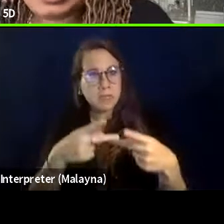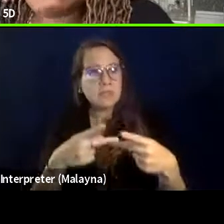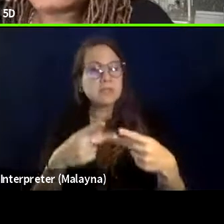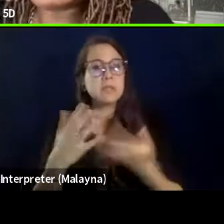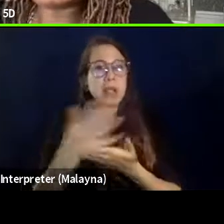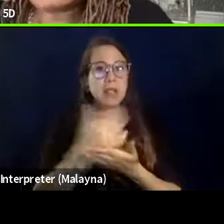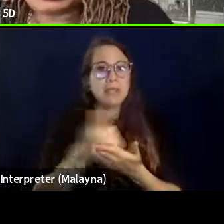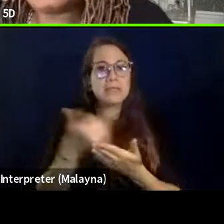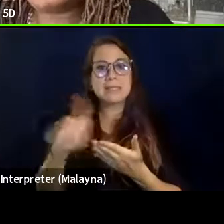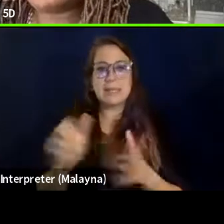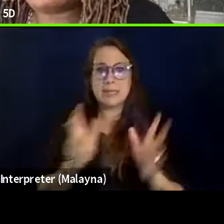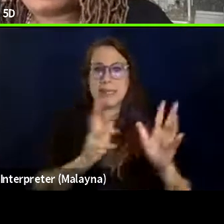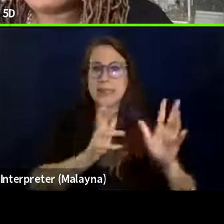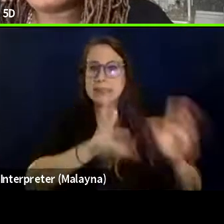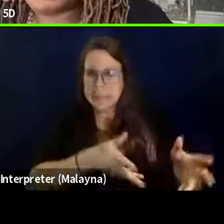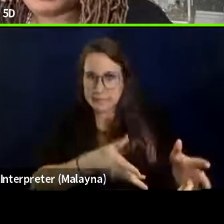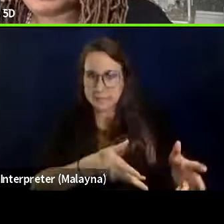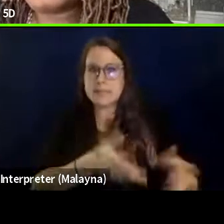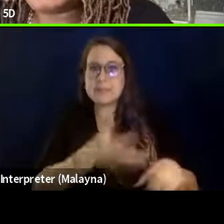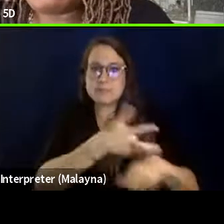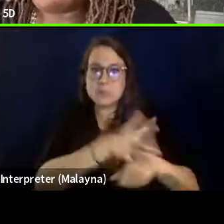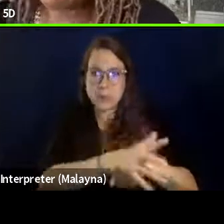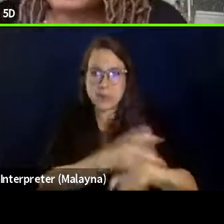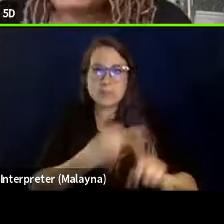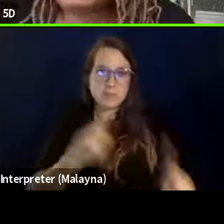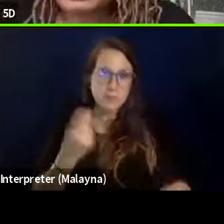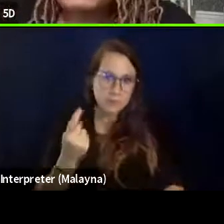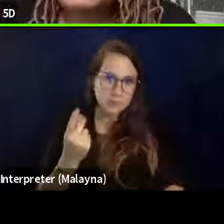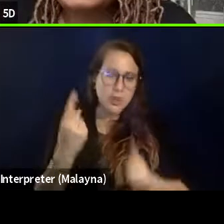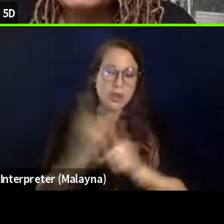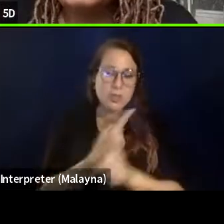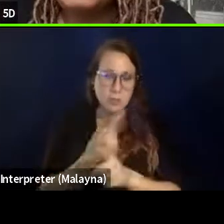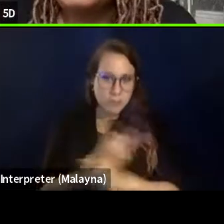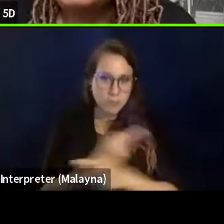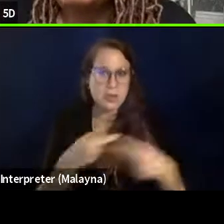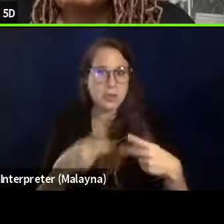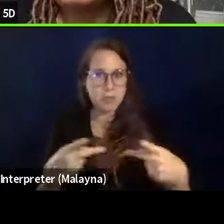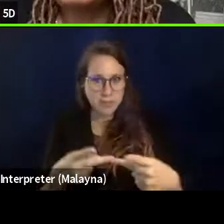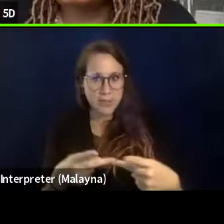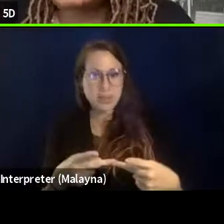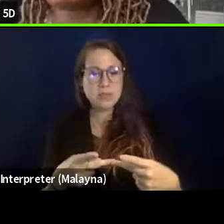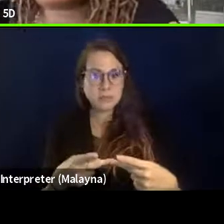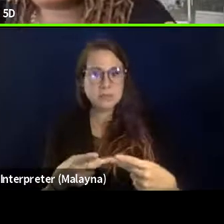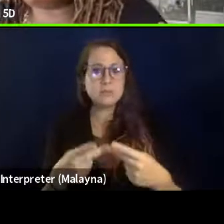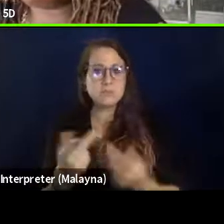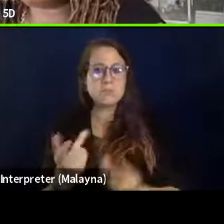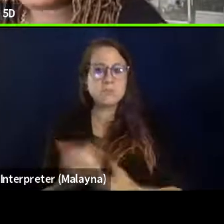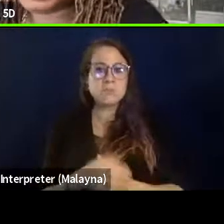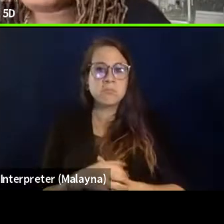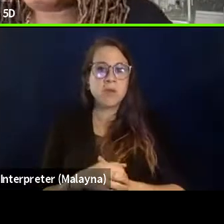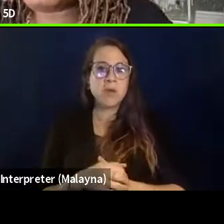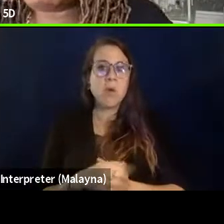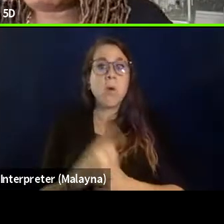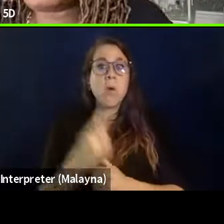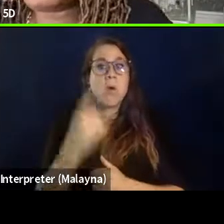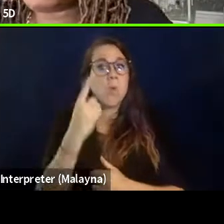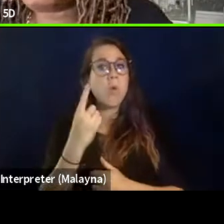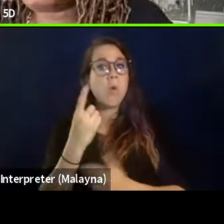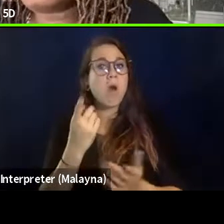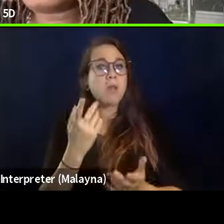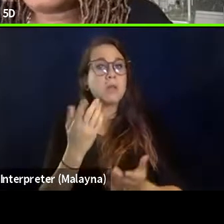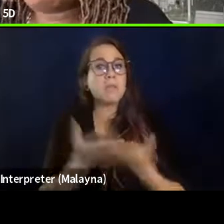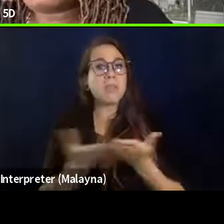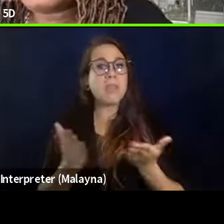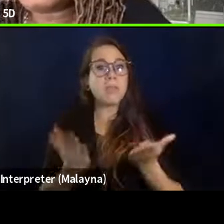any leavings from the dog in an appropriate place. And so one of the items that we voted